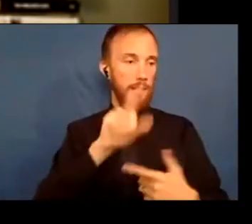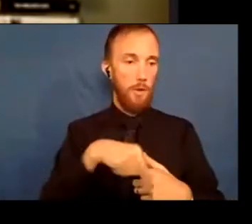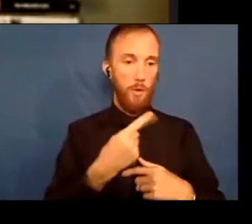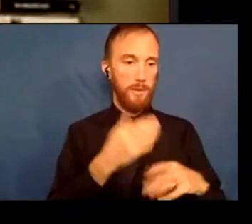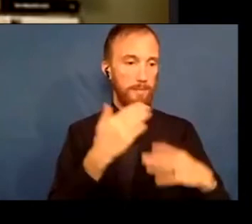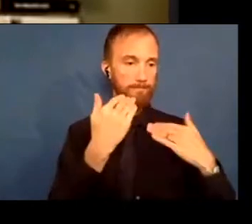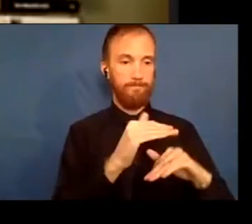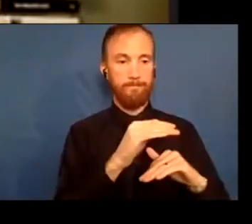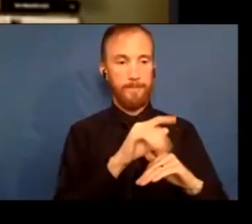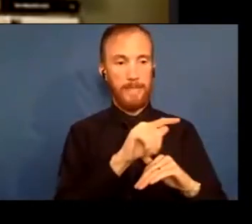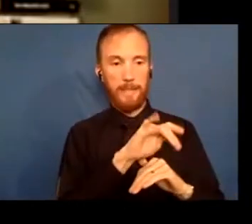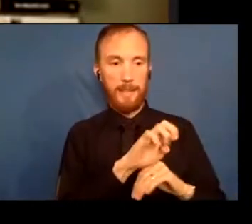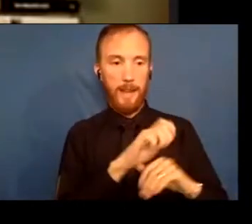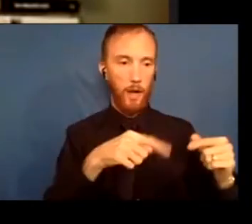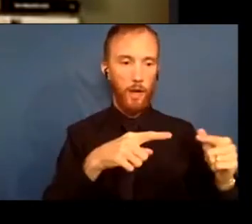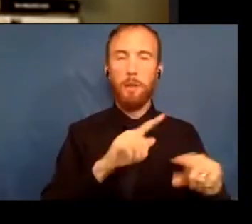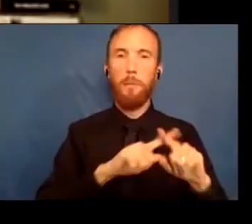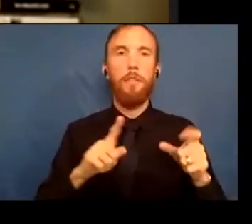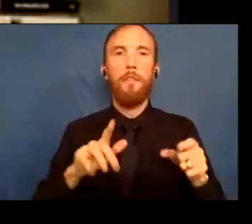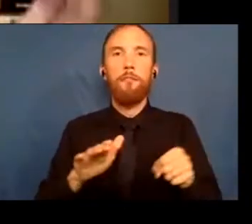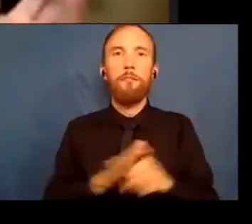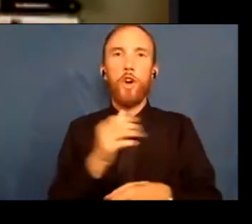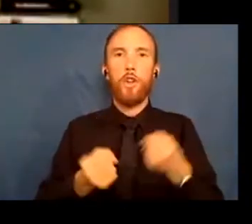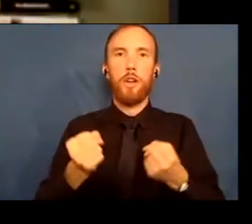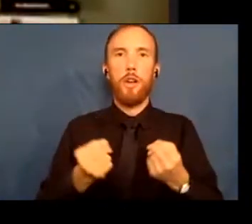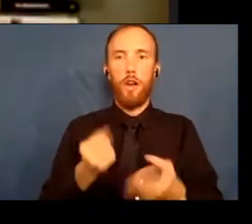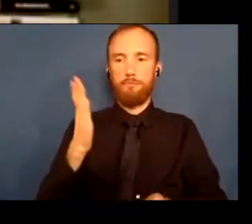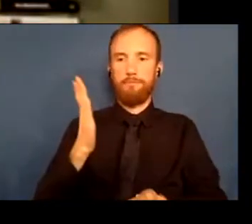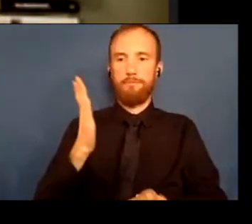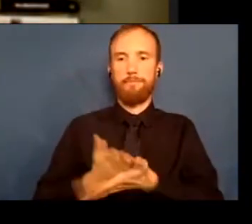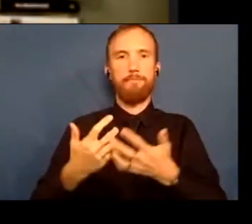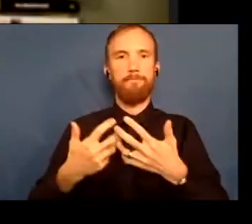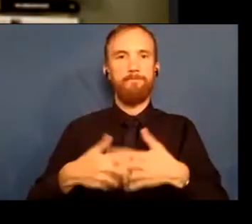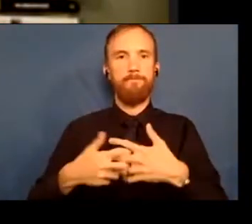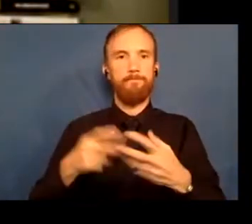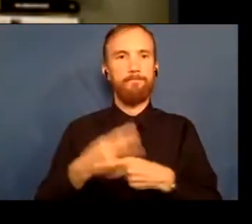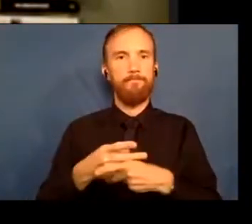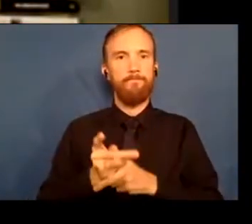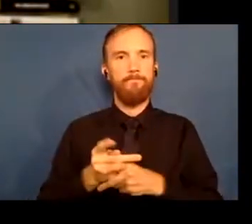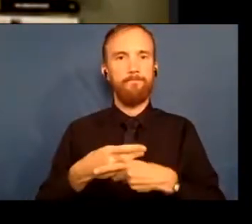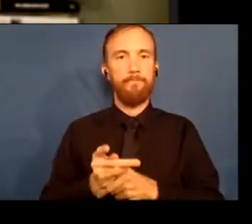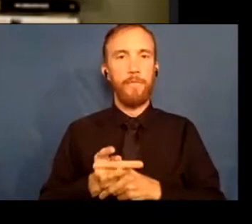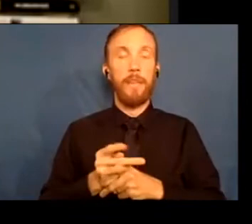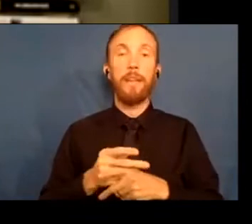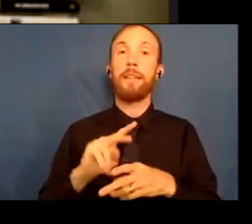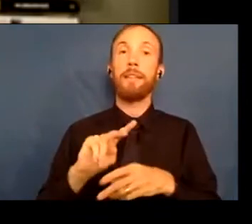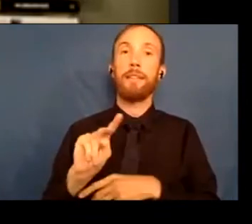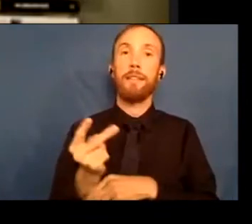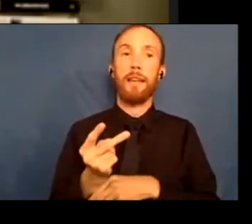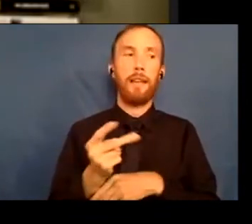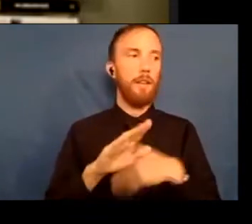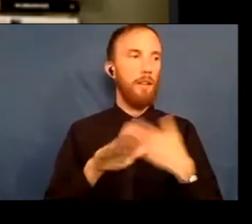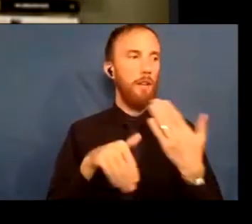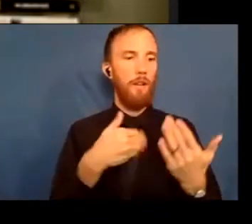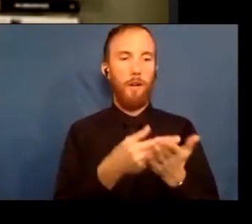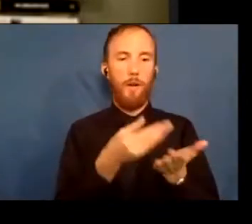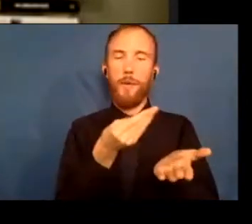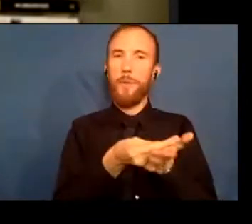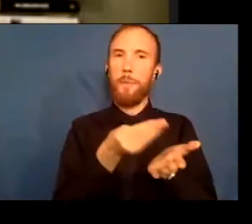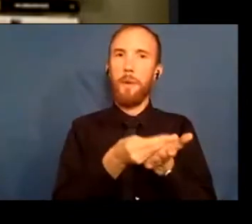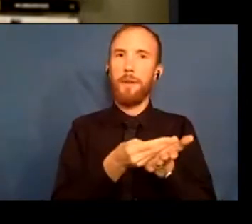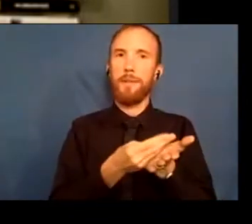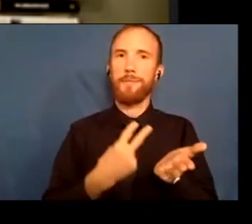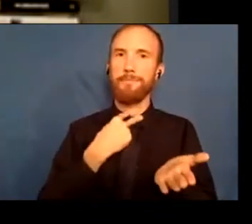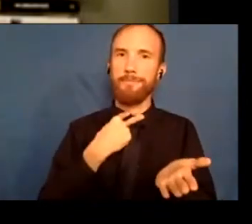of the car. Secondly, they trapped the enormous investment by capital into that